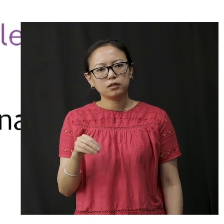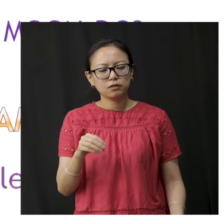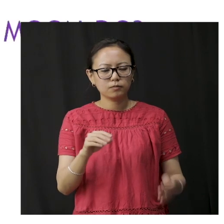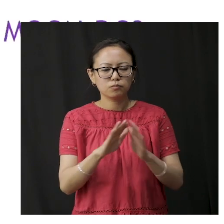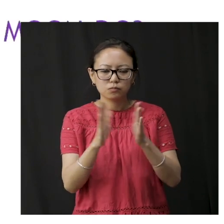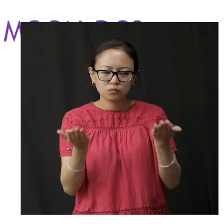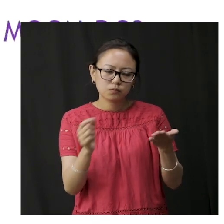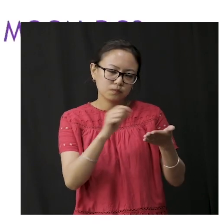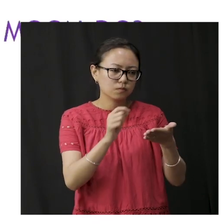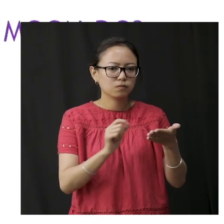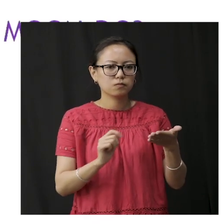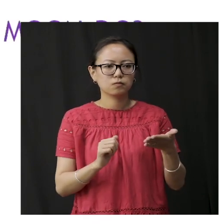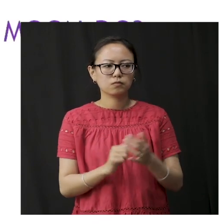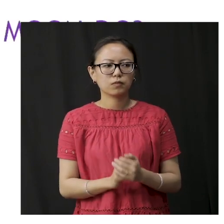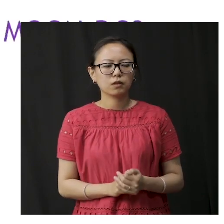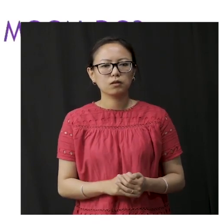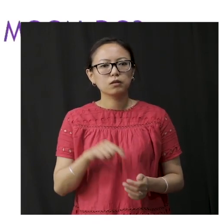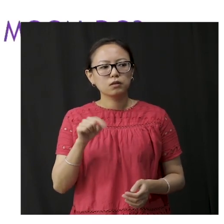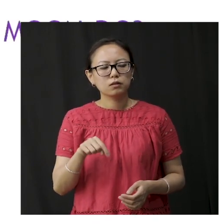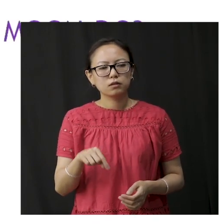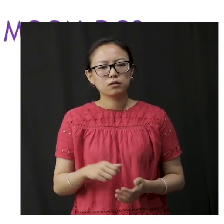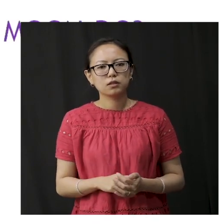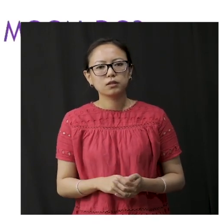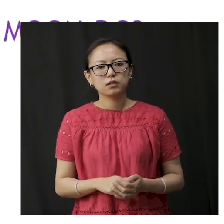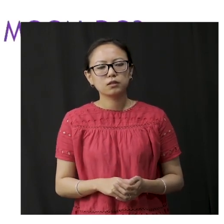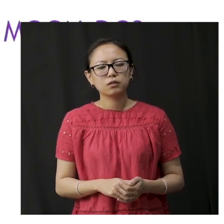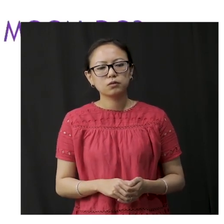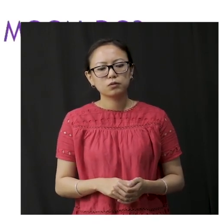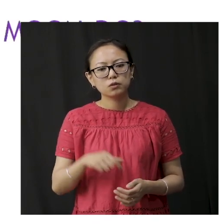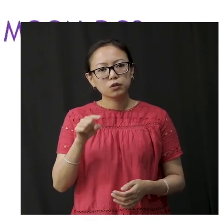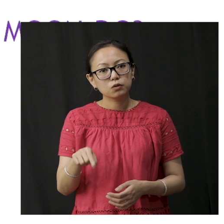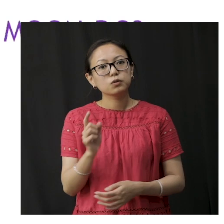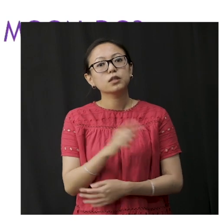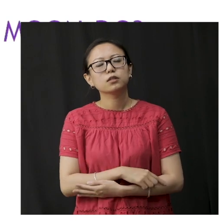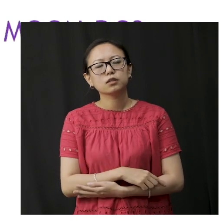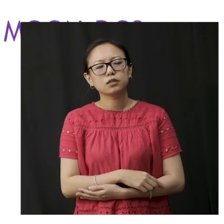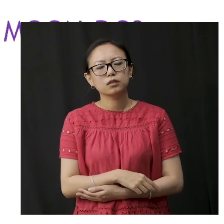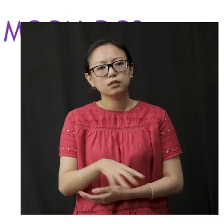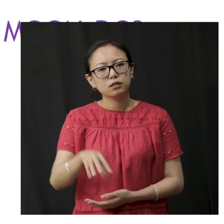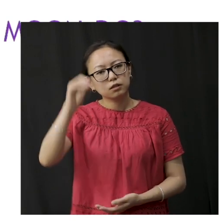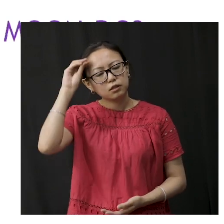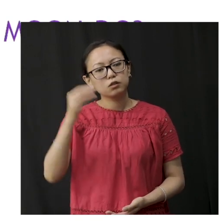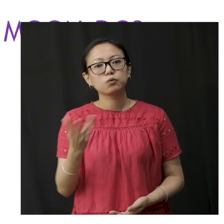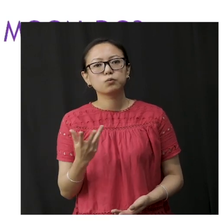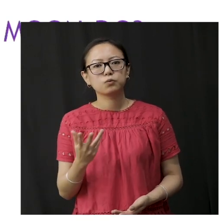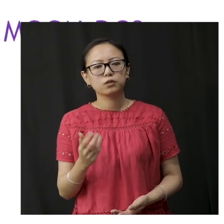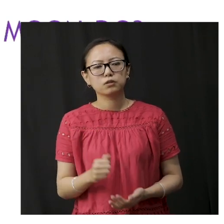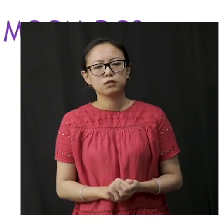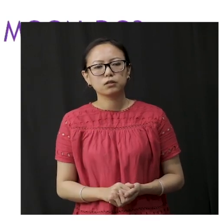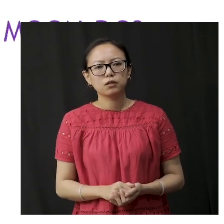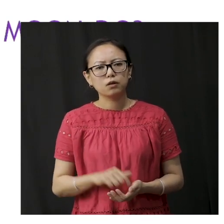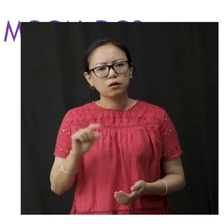Okay, now, what are the things that we have learned in this chapter? First of all, we